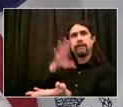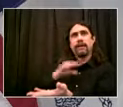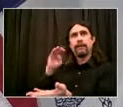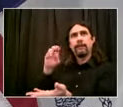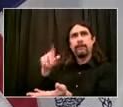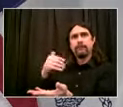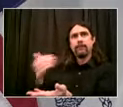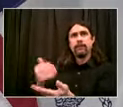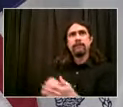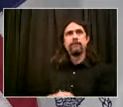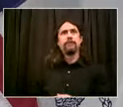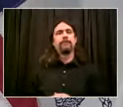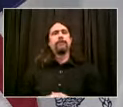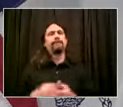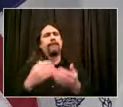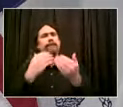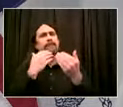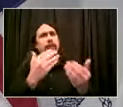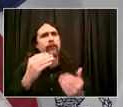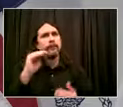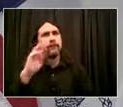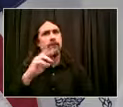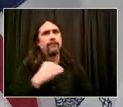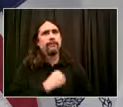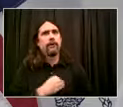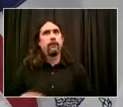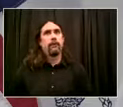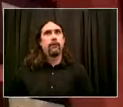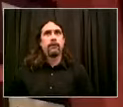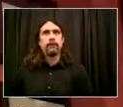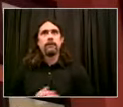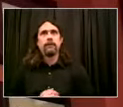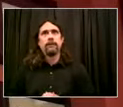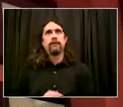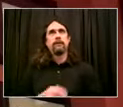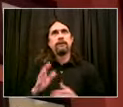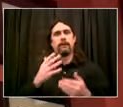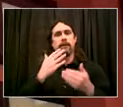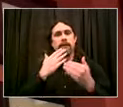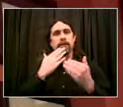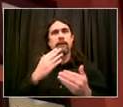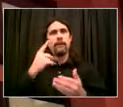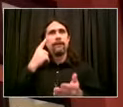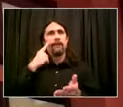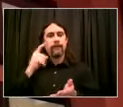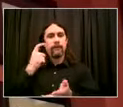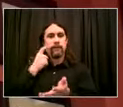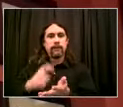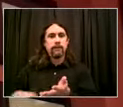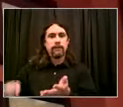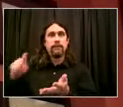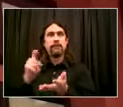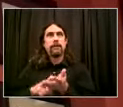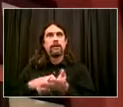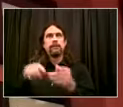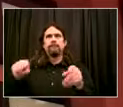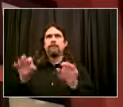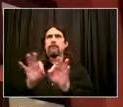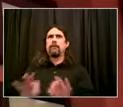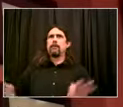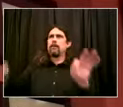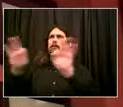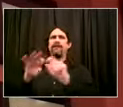recognizing the urgency of this matter and signing this emergency executive order to extend the lease for JFK Airport. As you